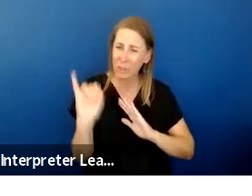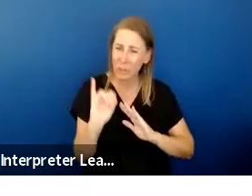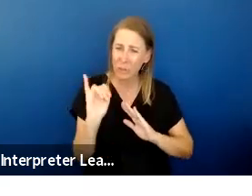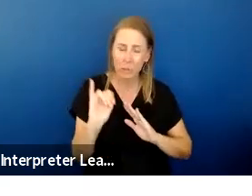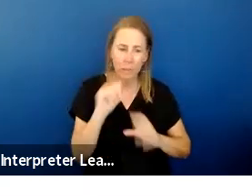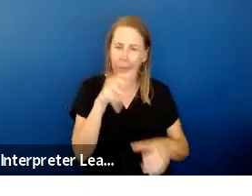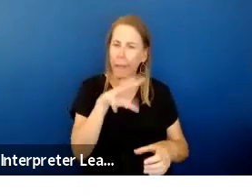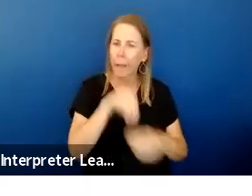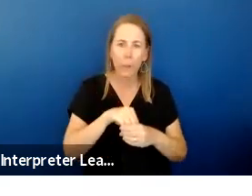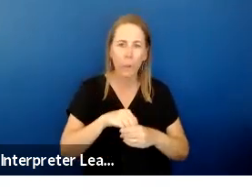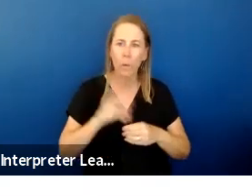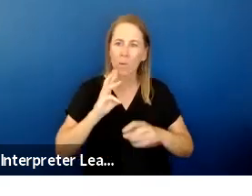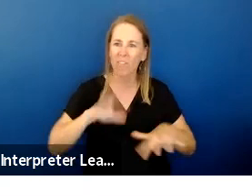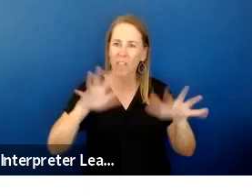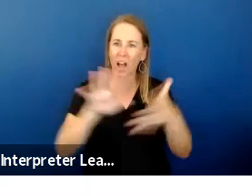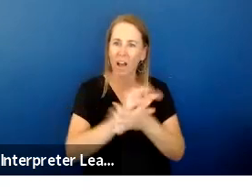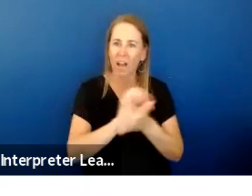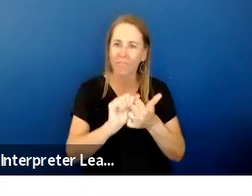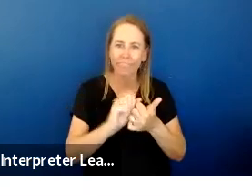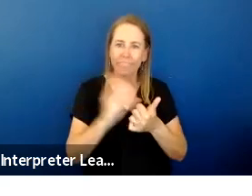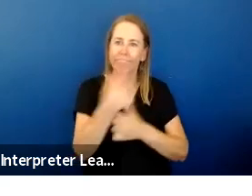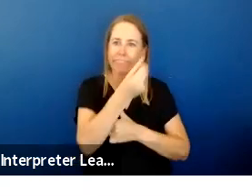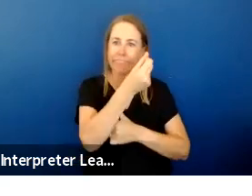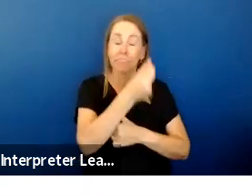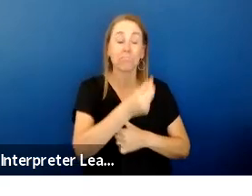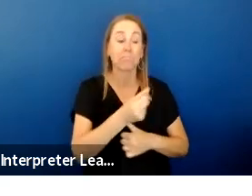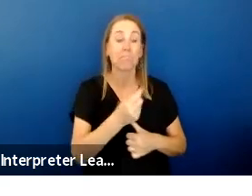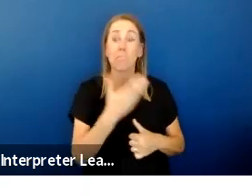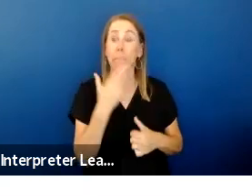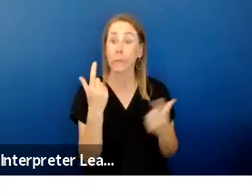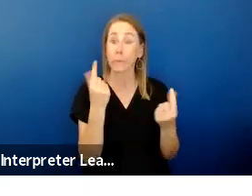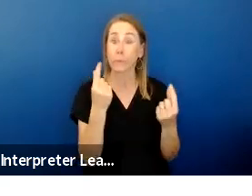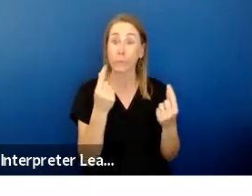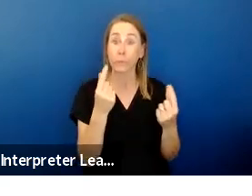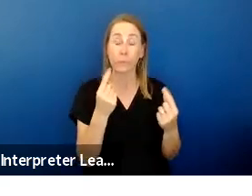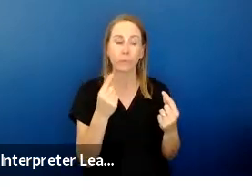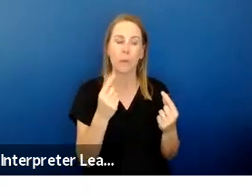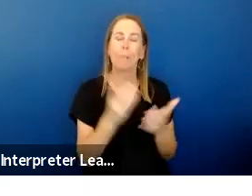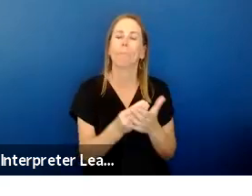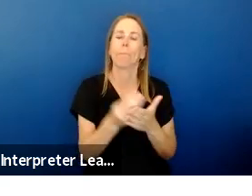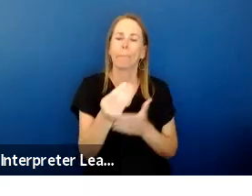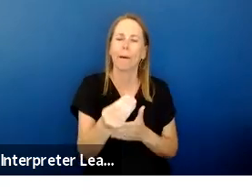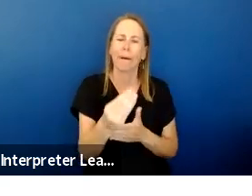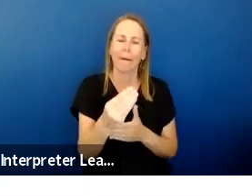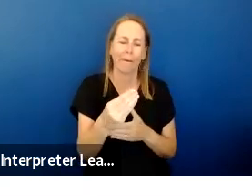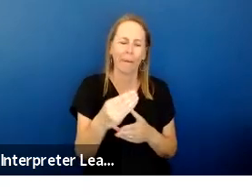way for people to protect themselves financially from post-wildfire flooding is to purchase flood insurance.